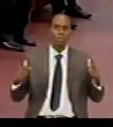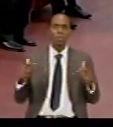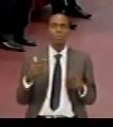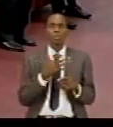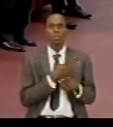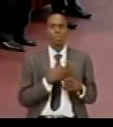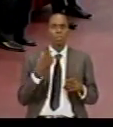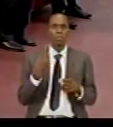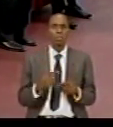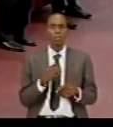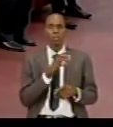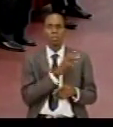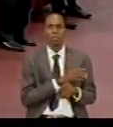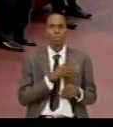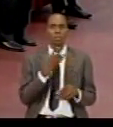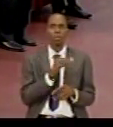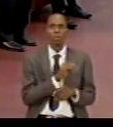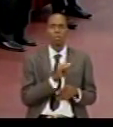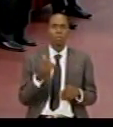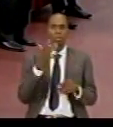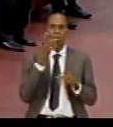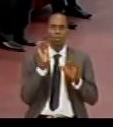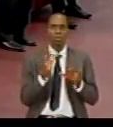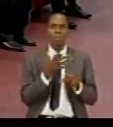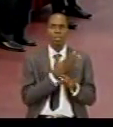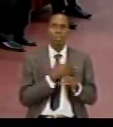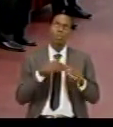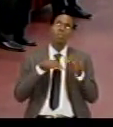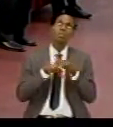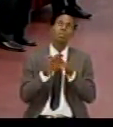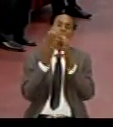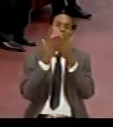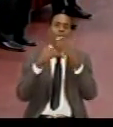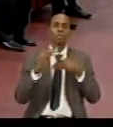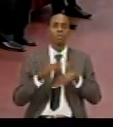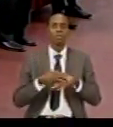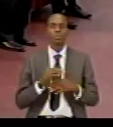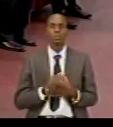the lifestyle of the scoffer and get ready.